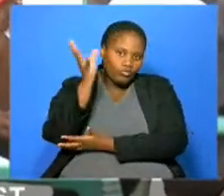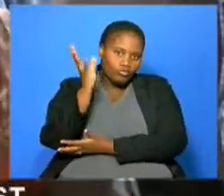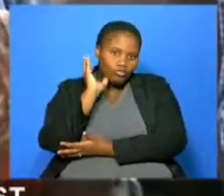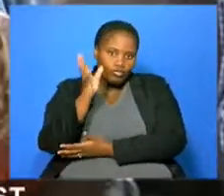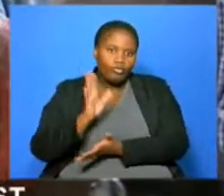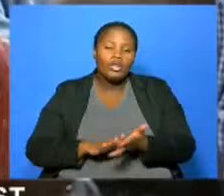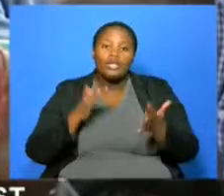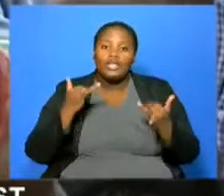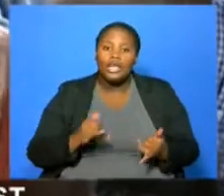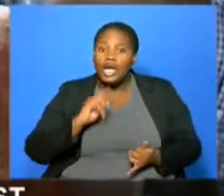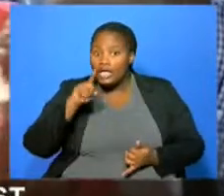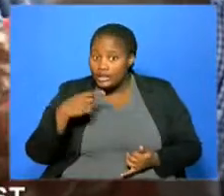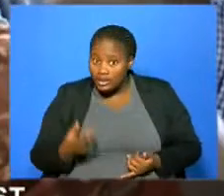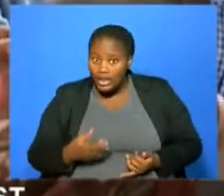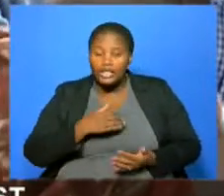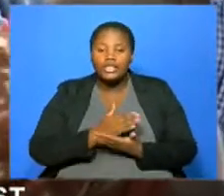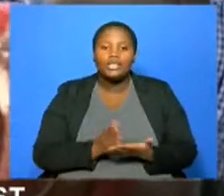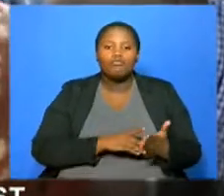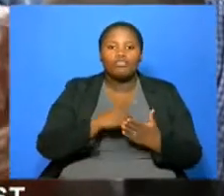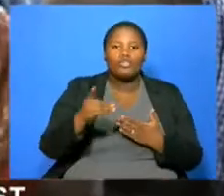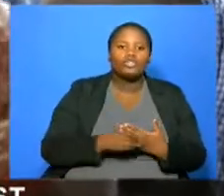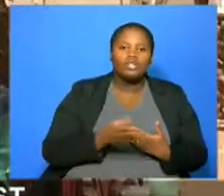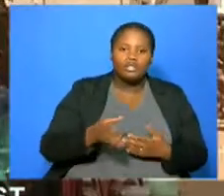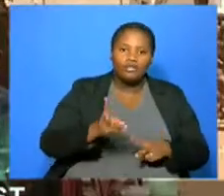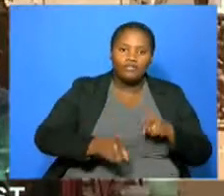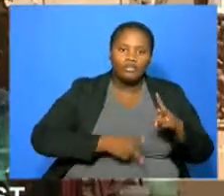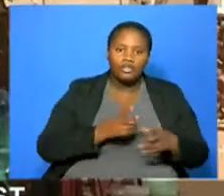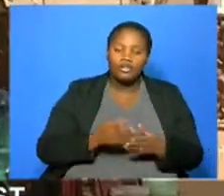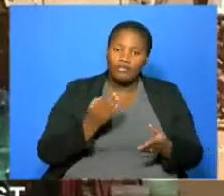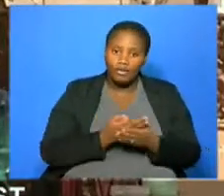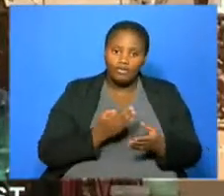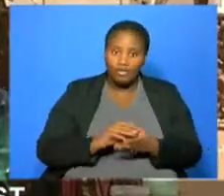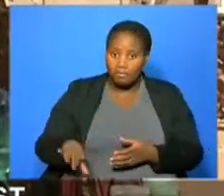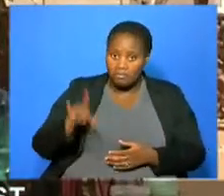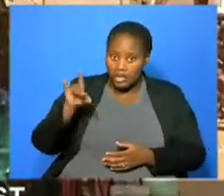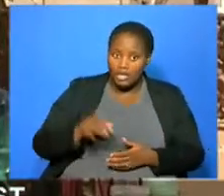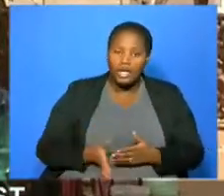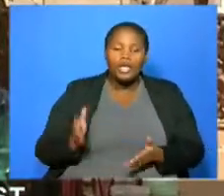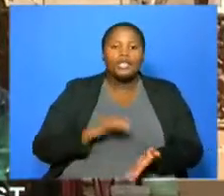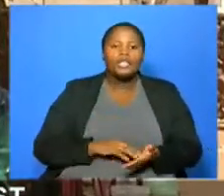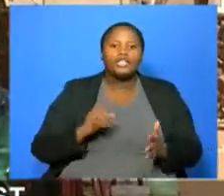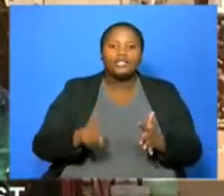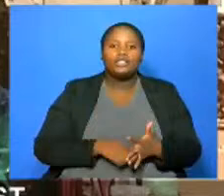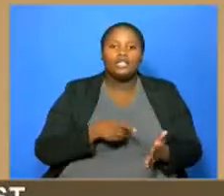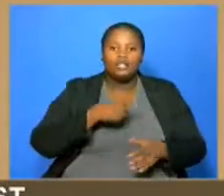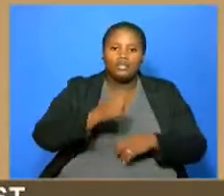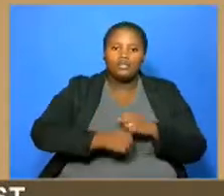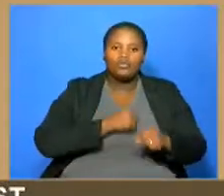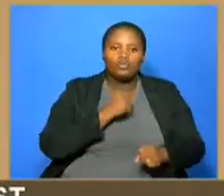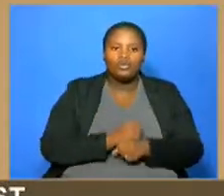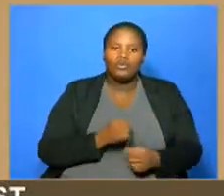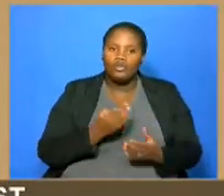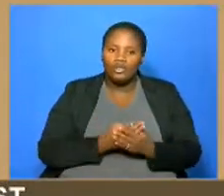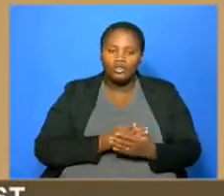informed residents that some of the projects in the village have been funded and will commence this financial year.